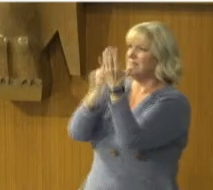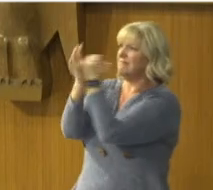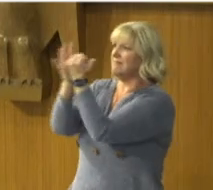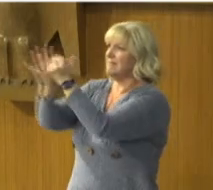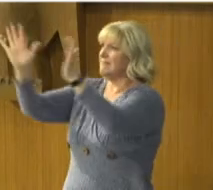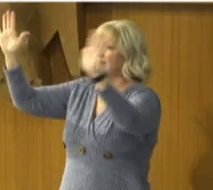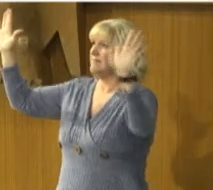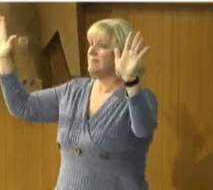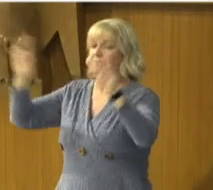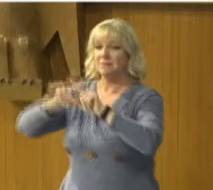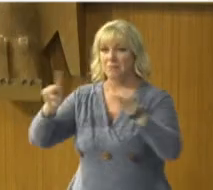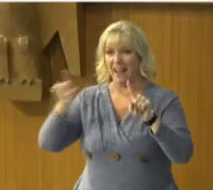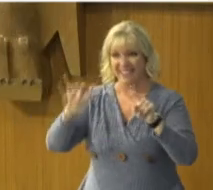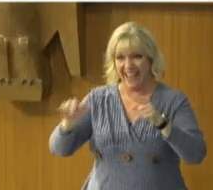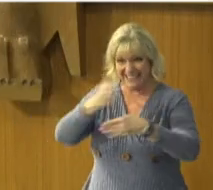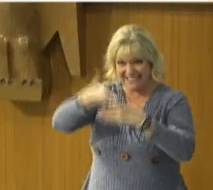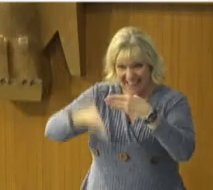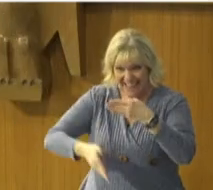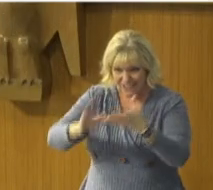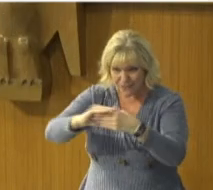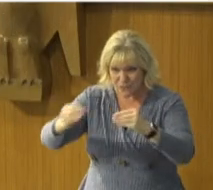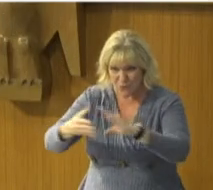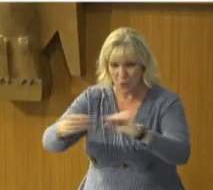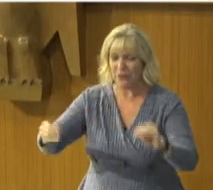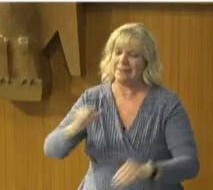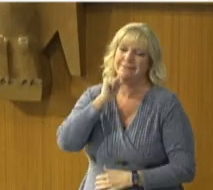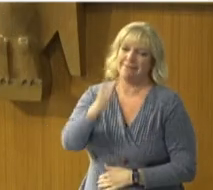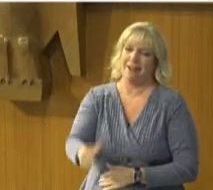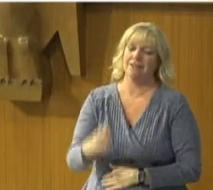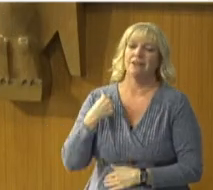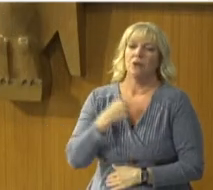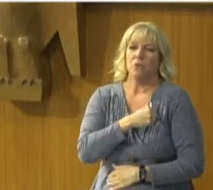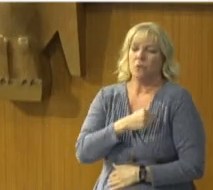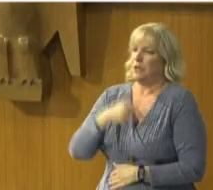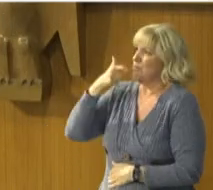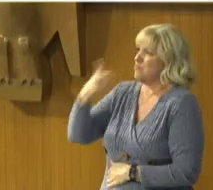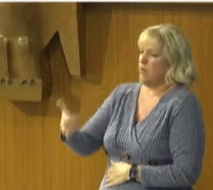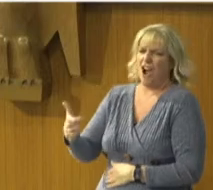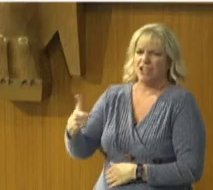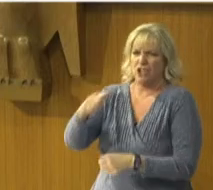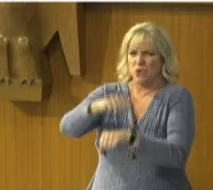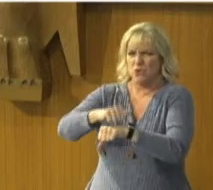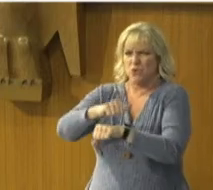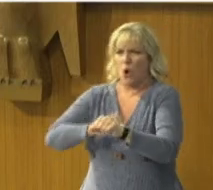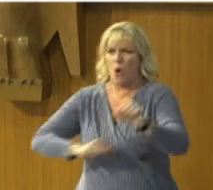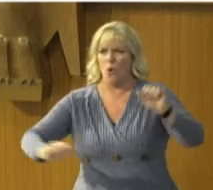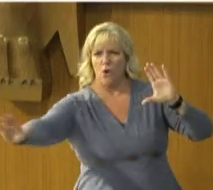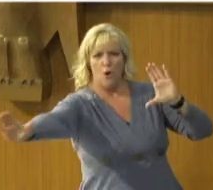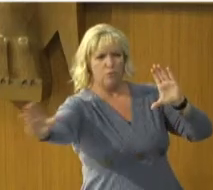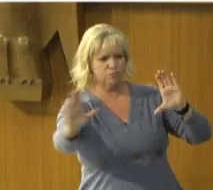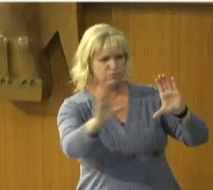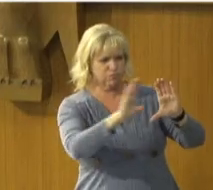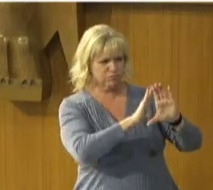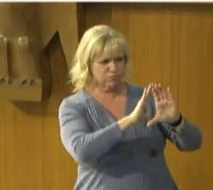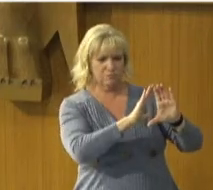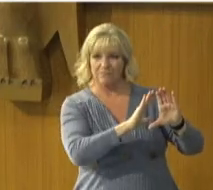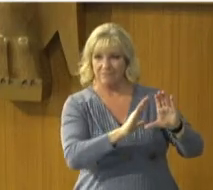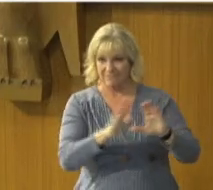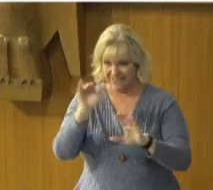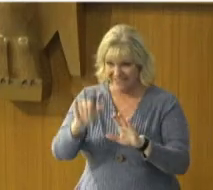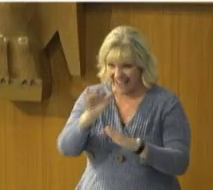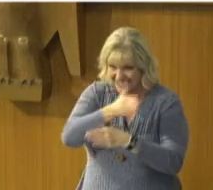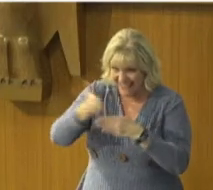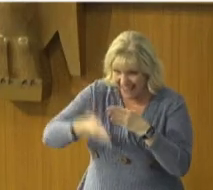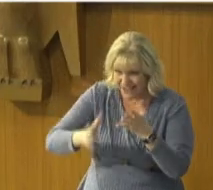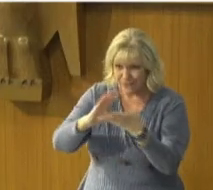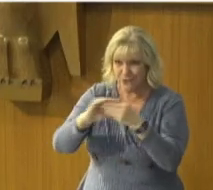was not the end of the story. We watched them roll the stone in front of the tomb, but that was